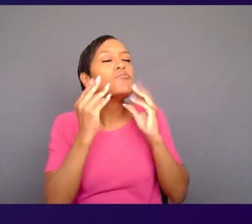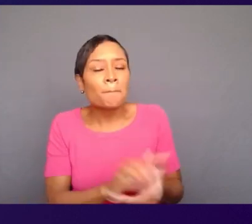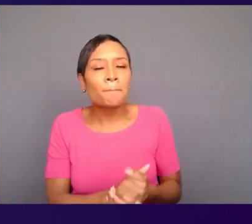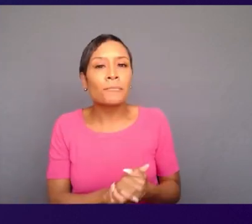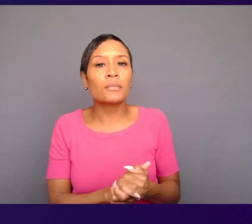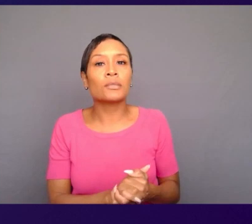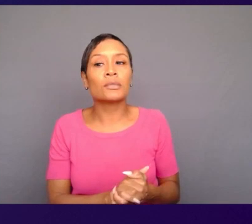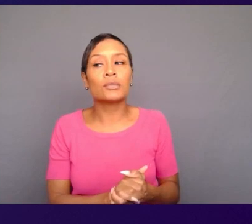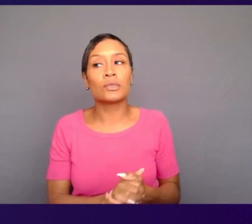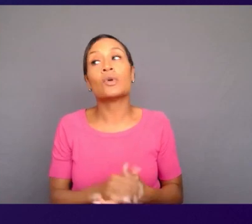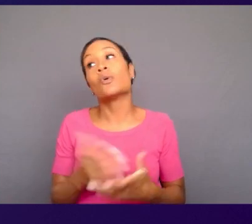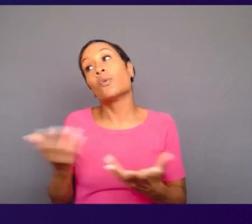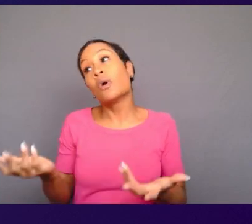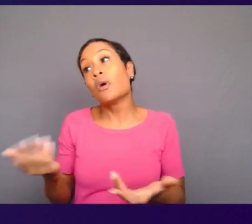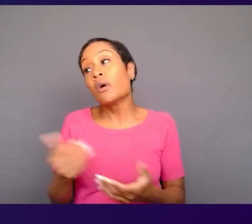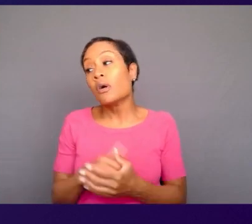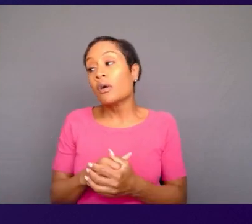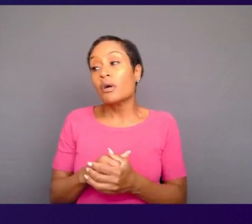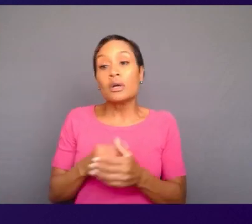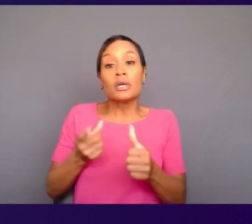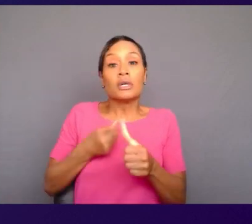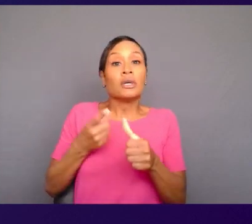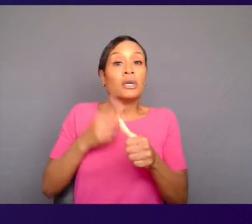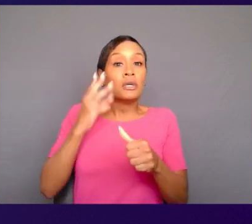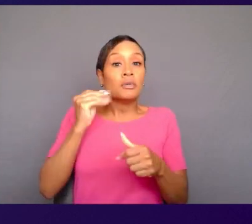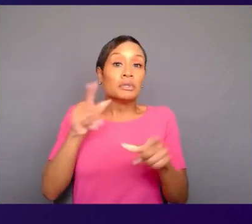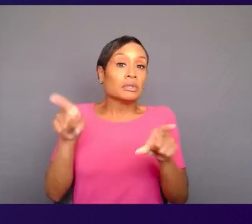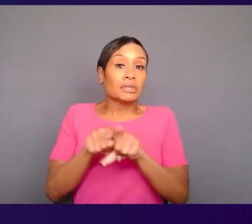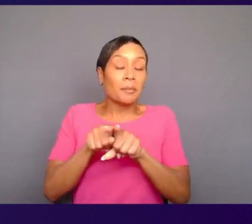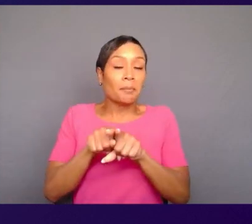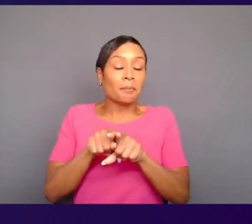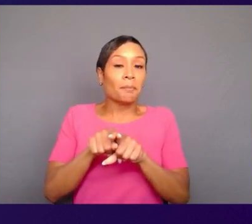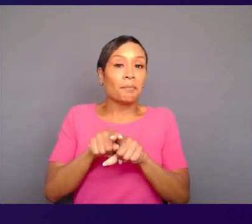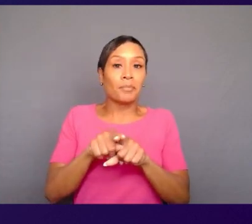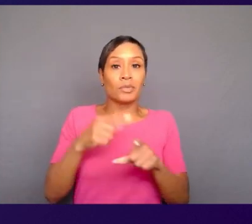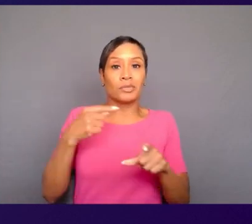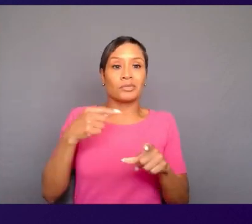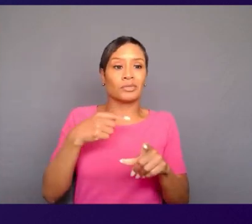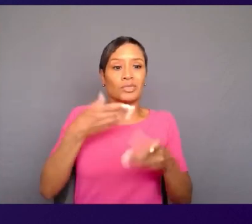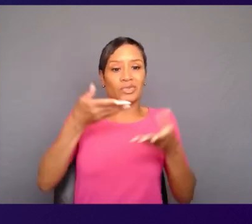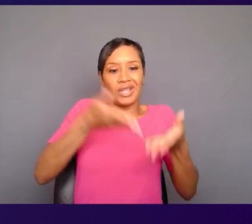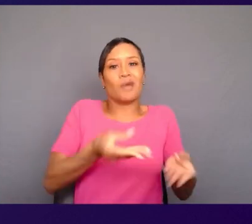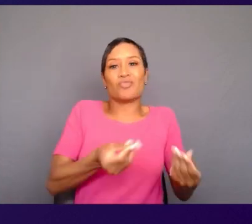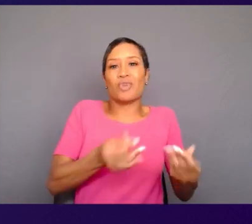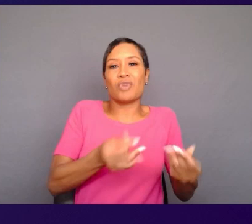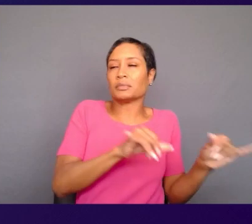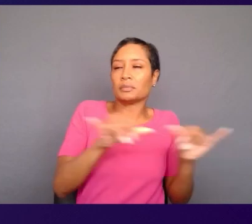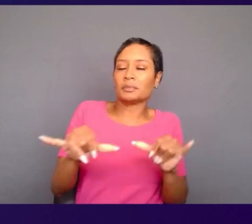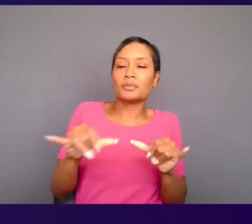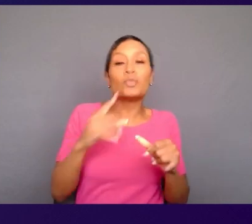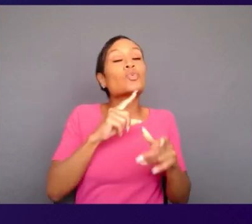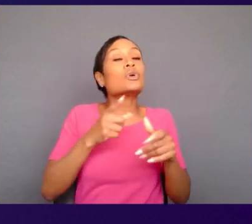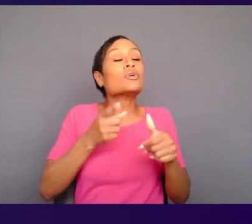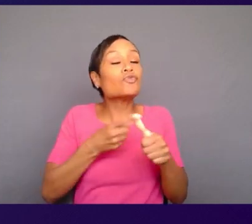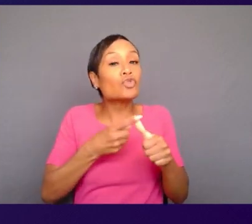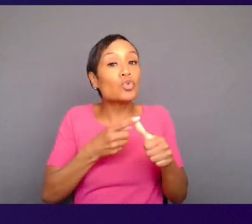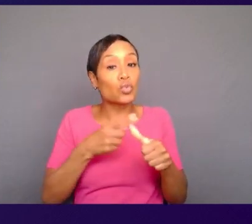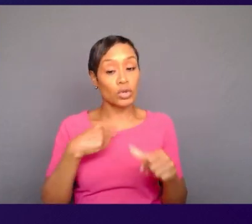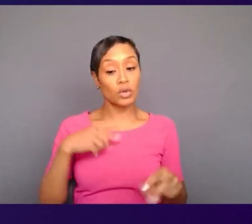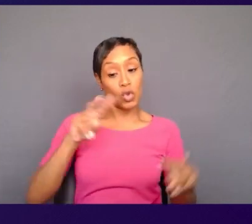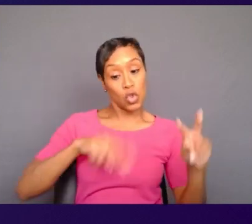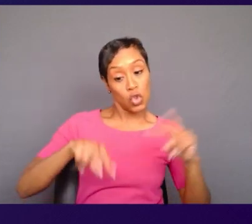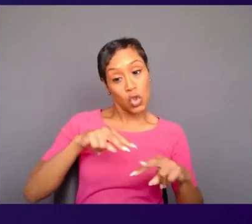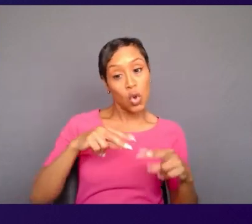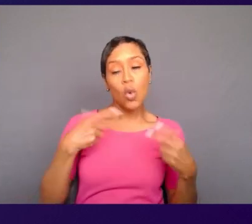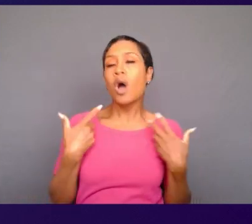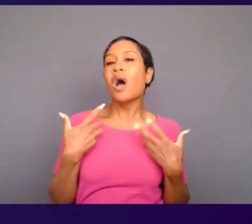initial experience has been exactly the same as what we were looking at on-prem, which initially is exactly what we were looking for. We didn't want to